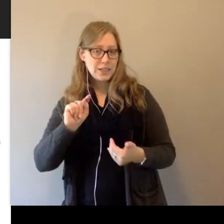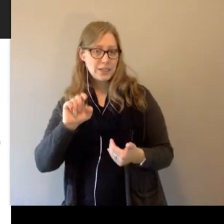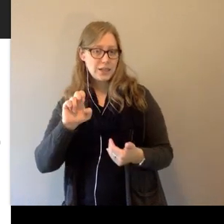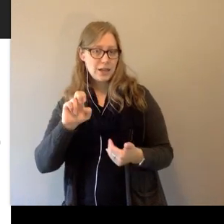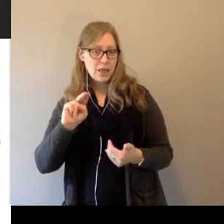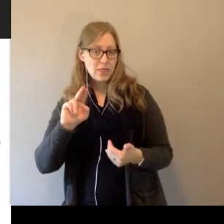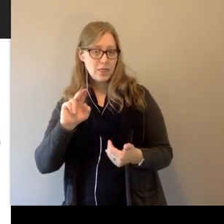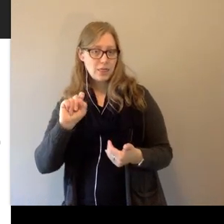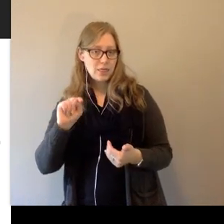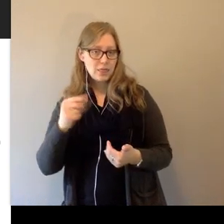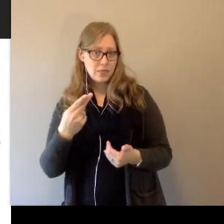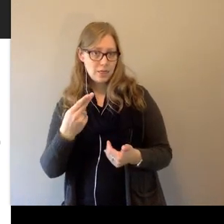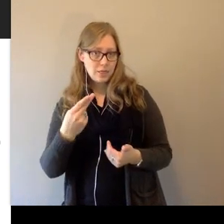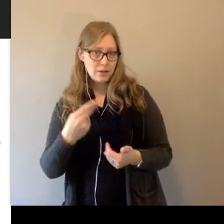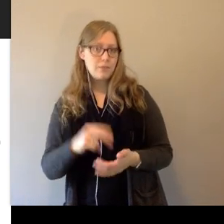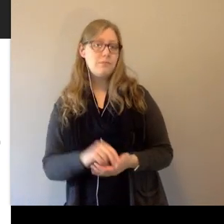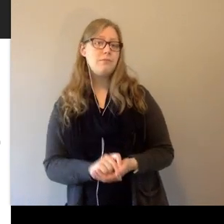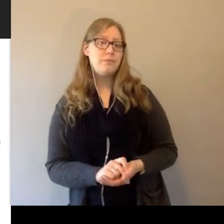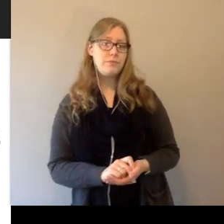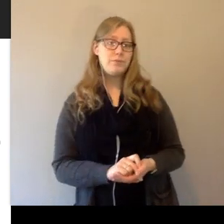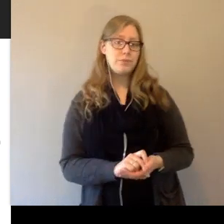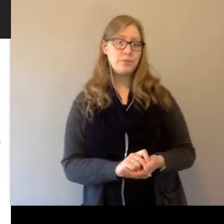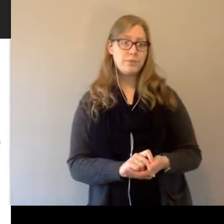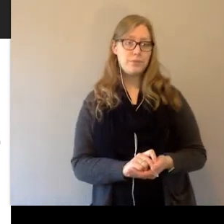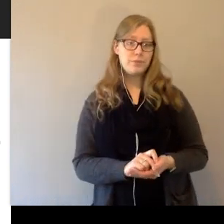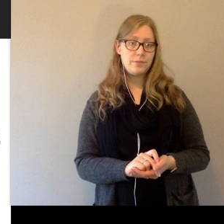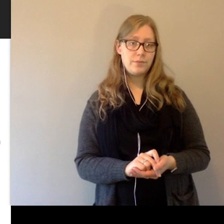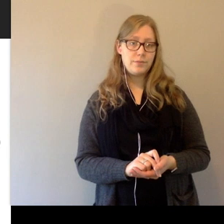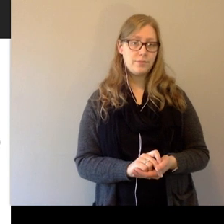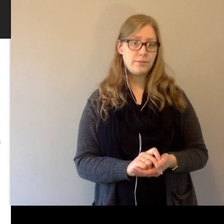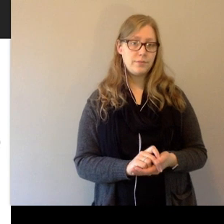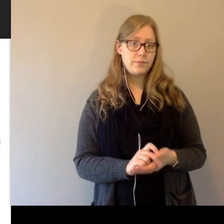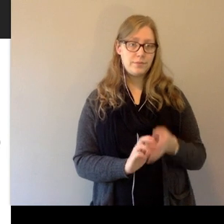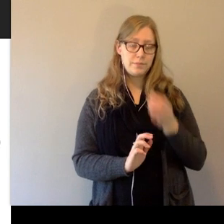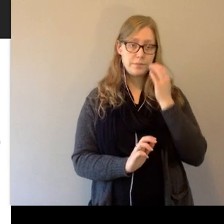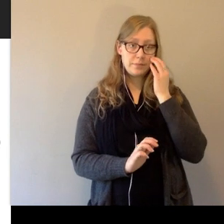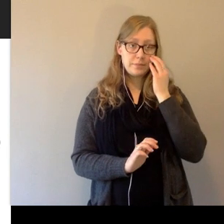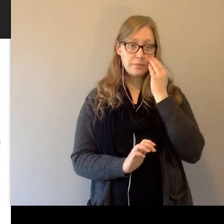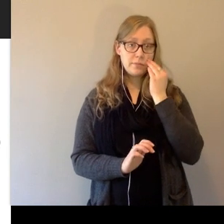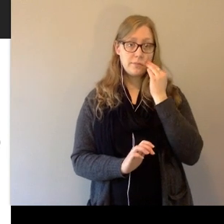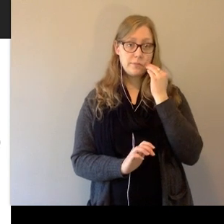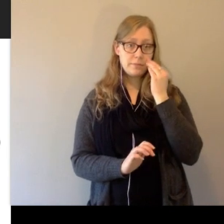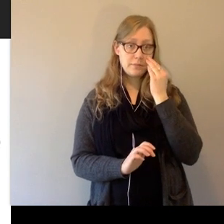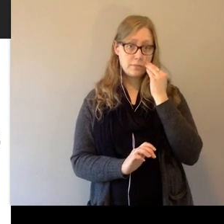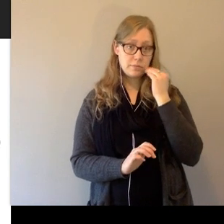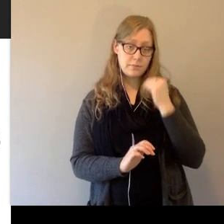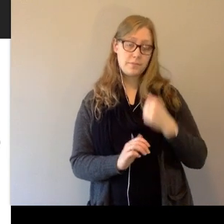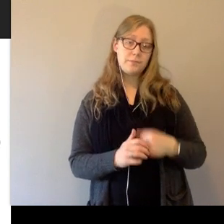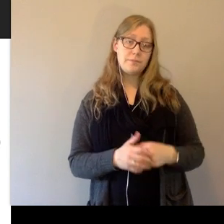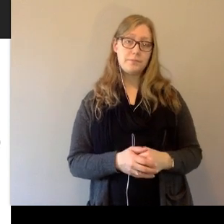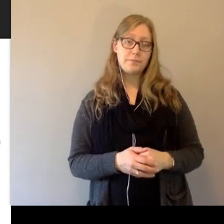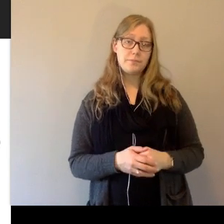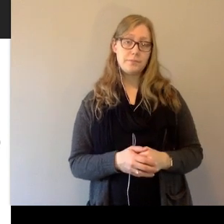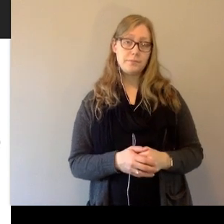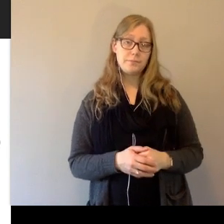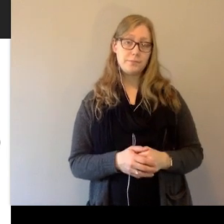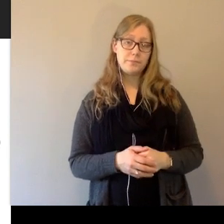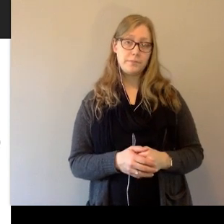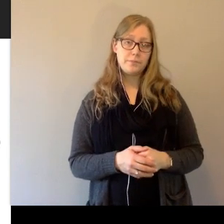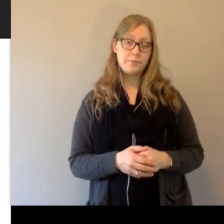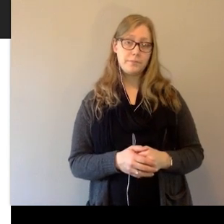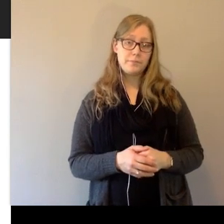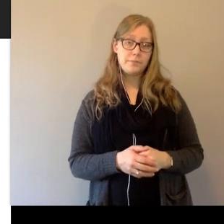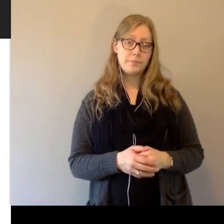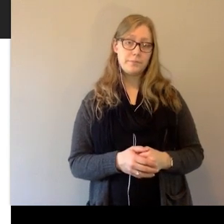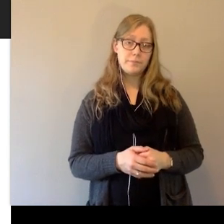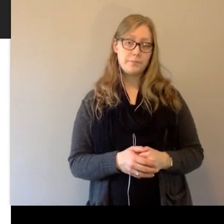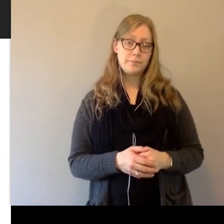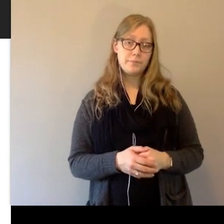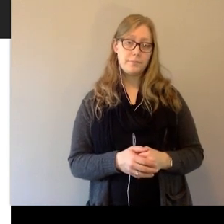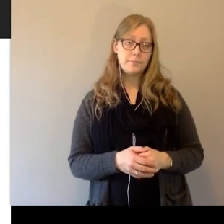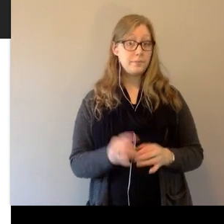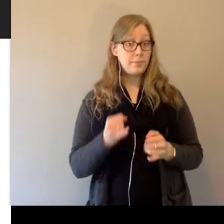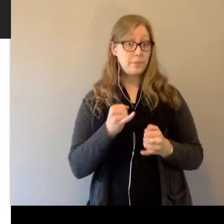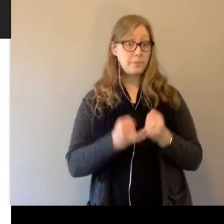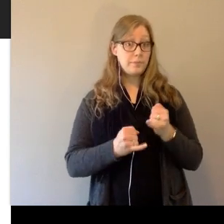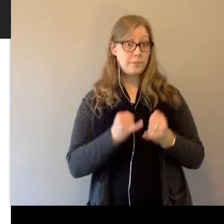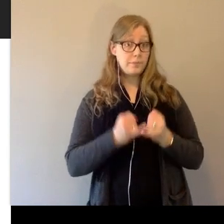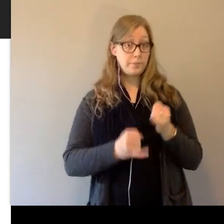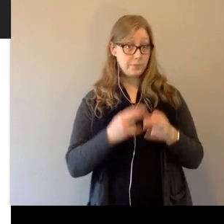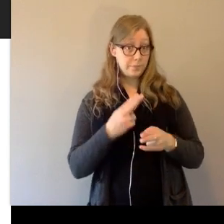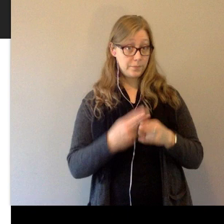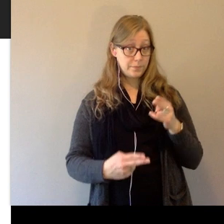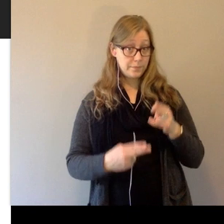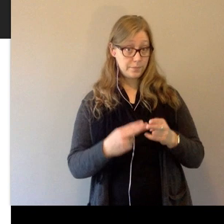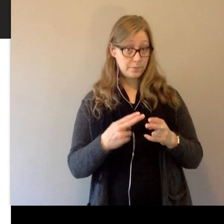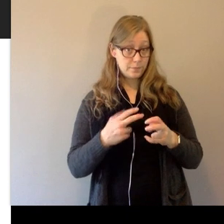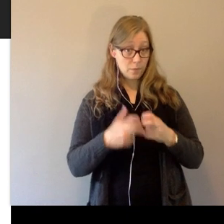the adjacent side is 8.9. Yeah. The last problem is an